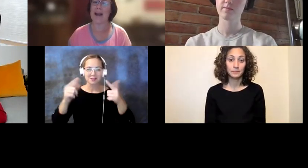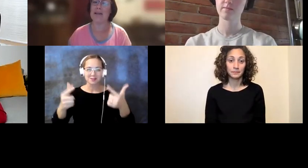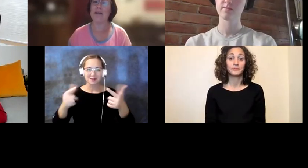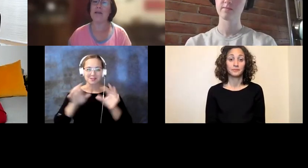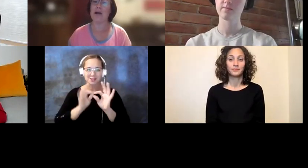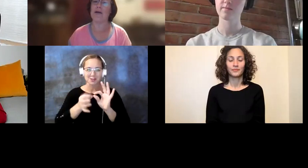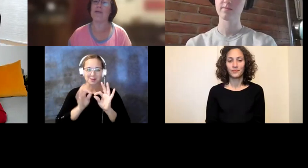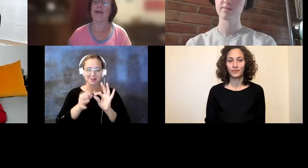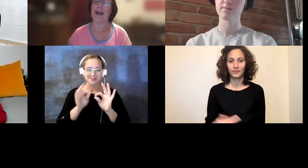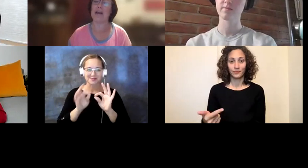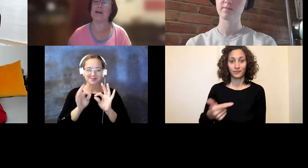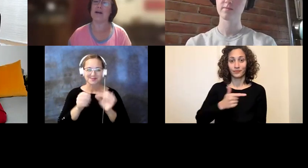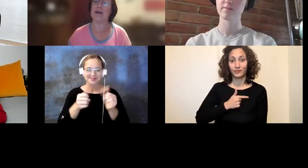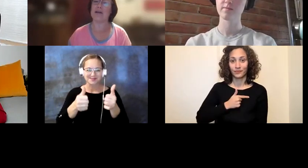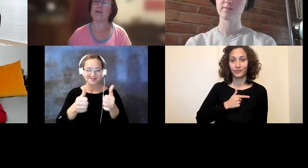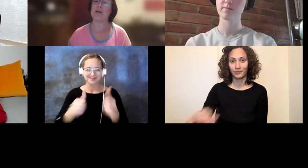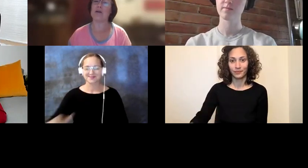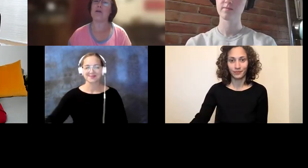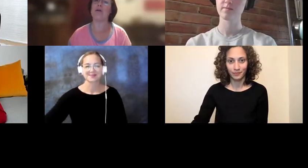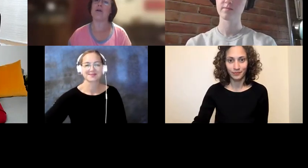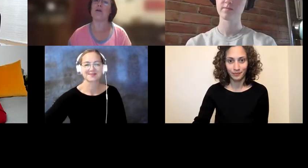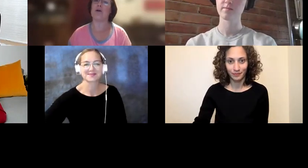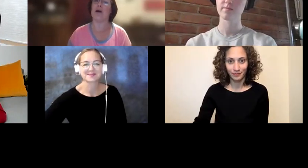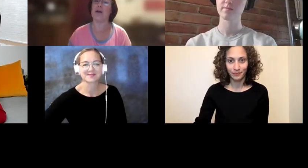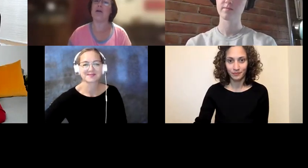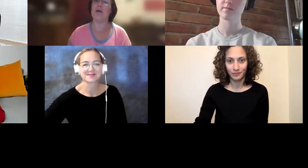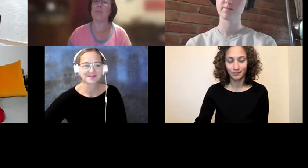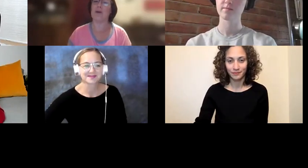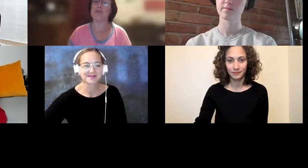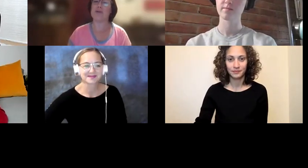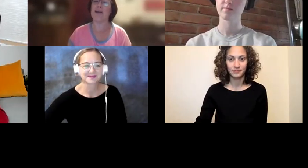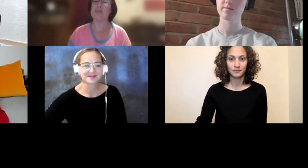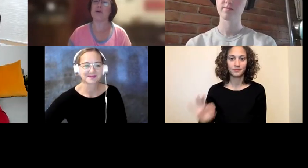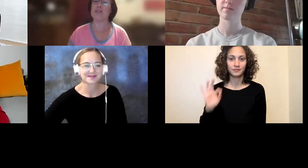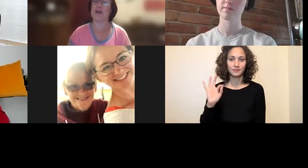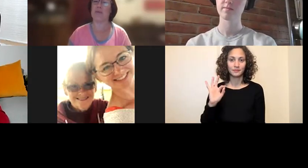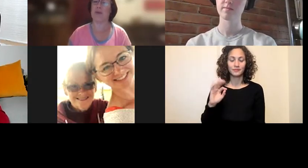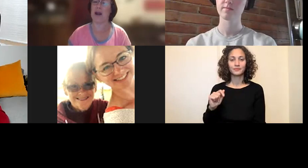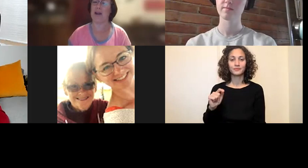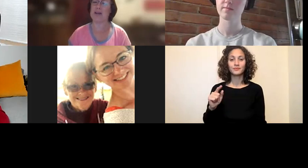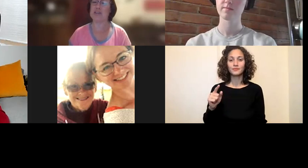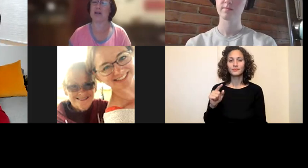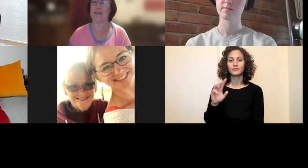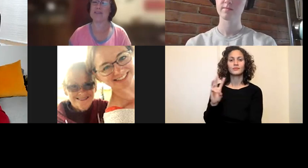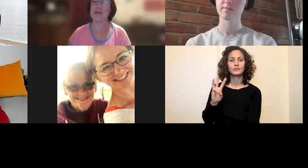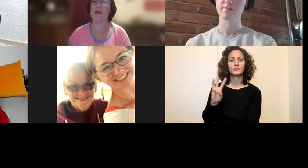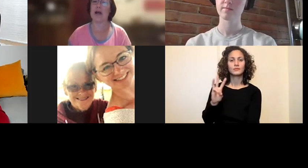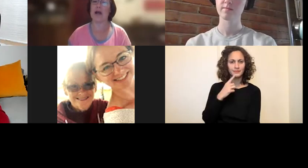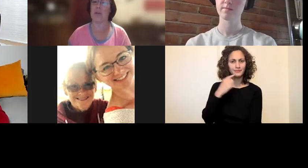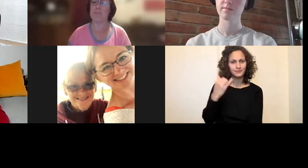and that kind of brings me to my next question. We kind of like touched on